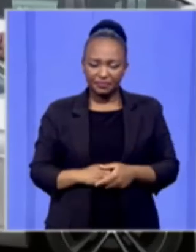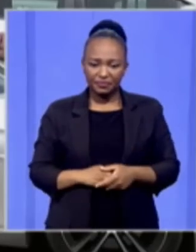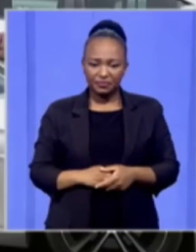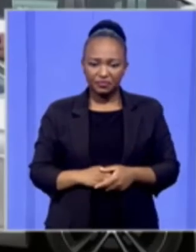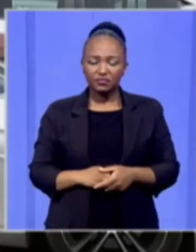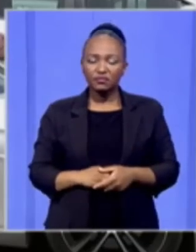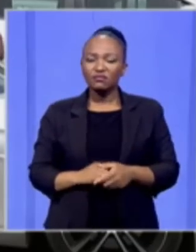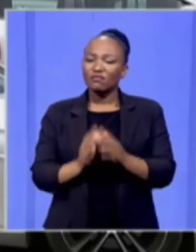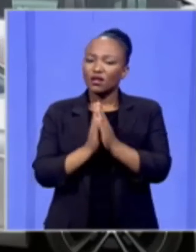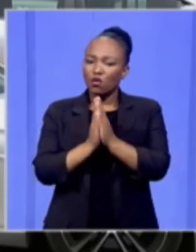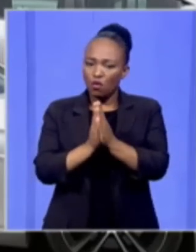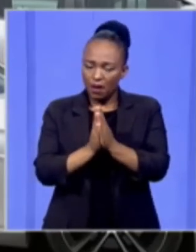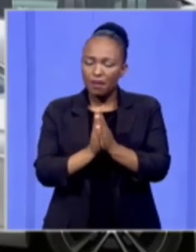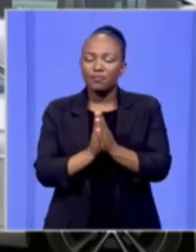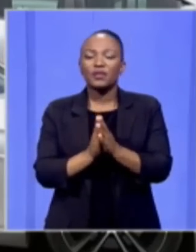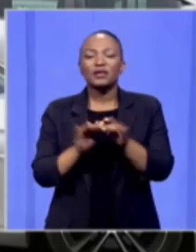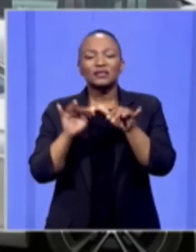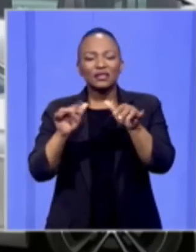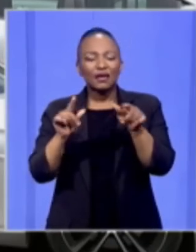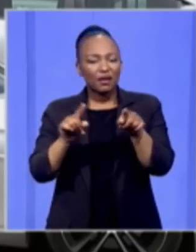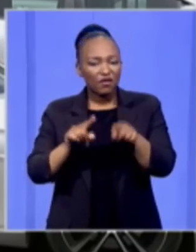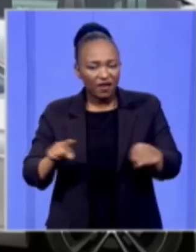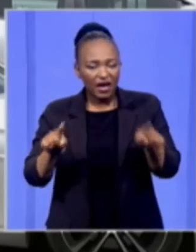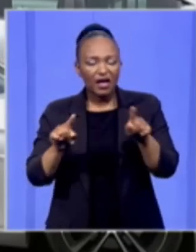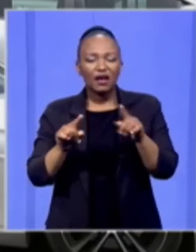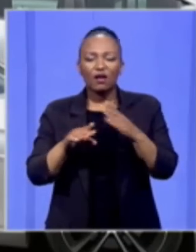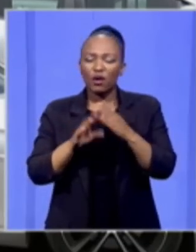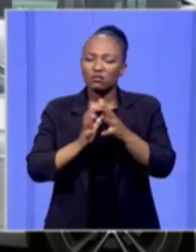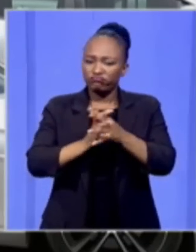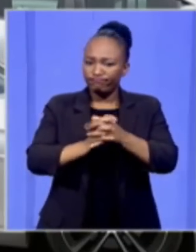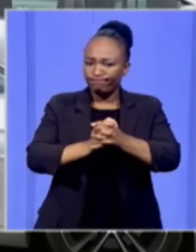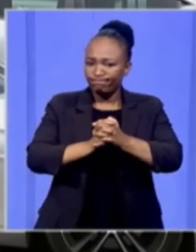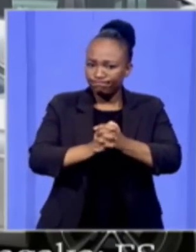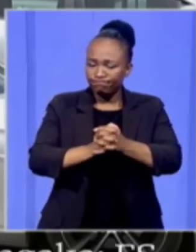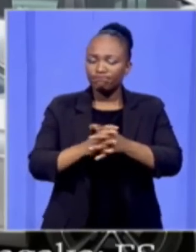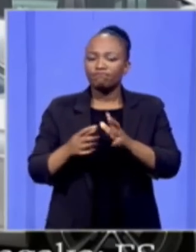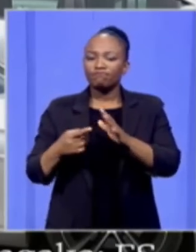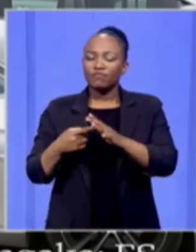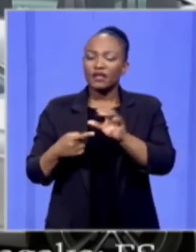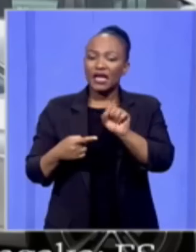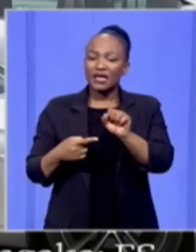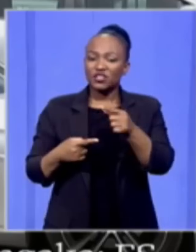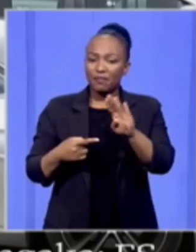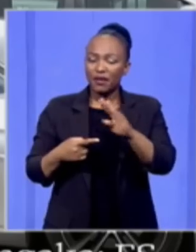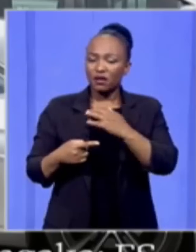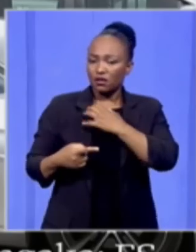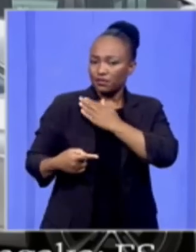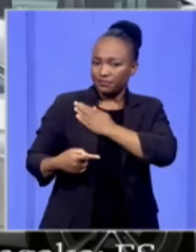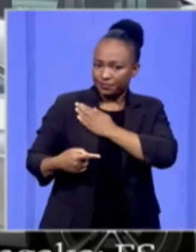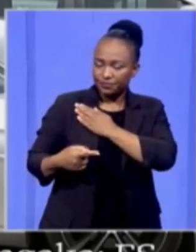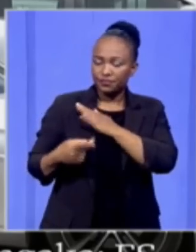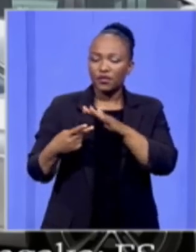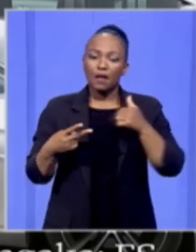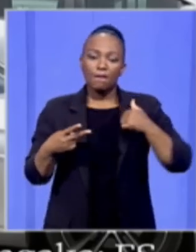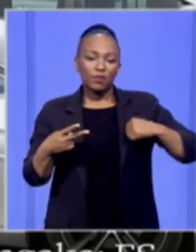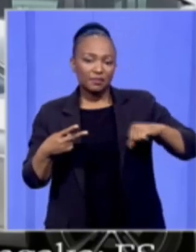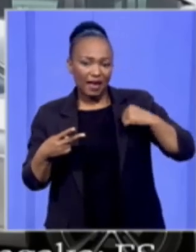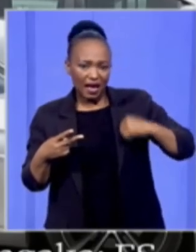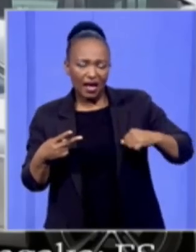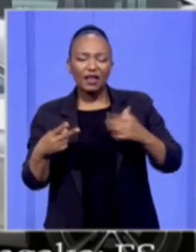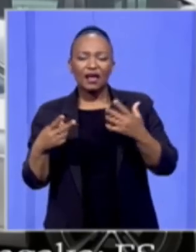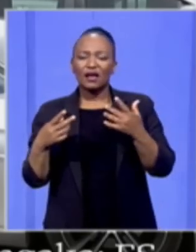tshwarane ka matsoho, di-SGP batswadi ba seponisa bo masipala re sebetse ka matla hore re stope ntho